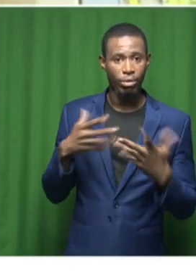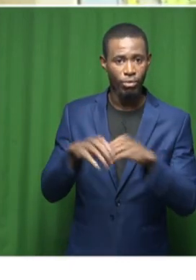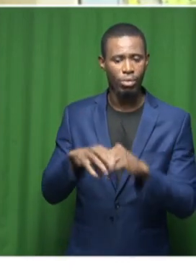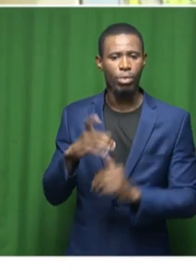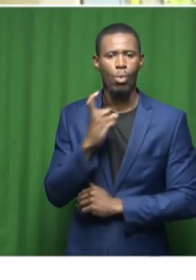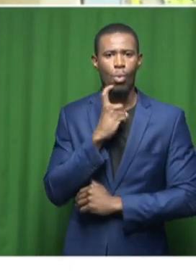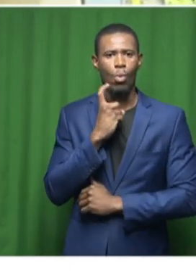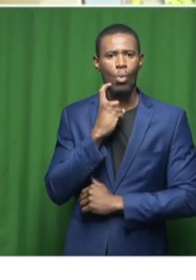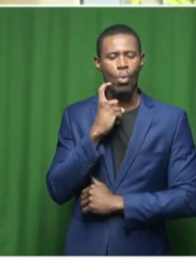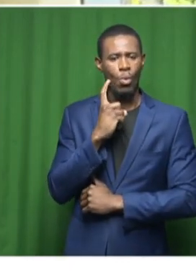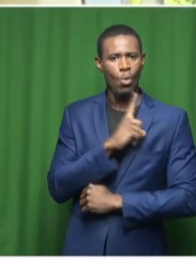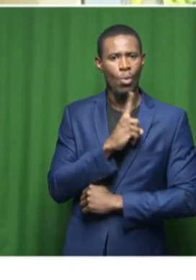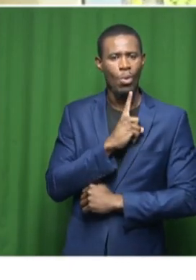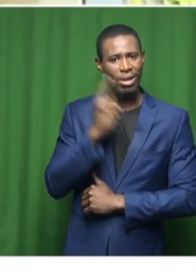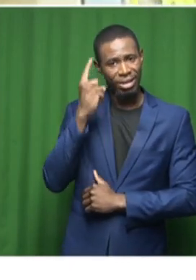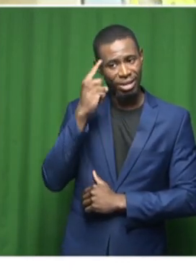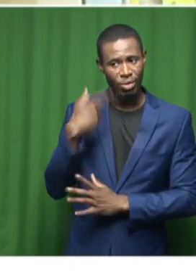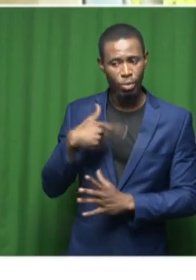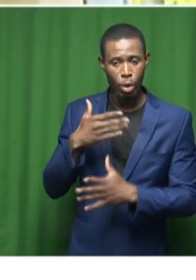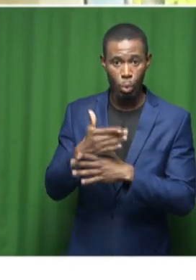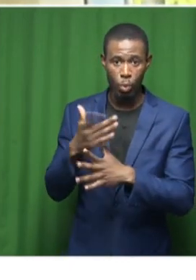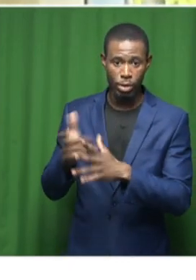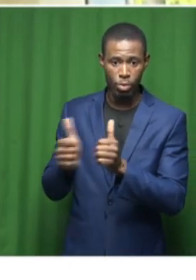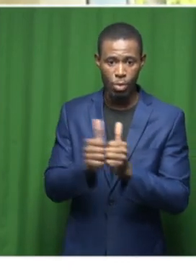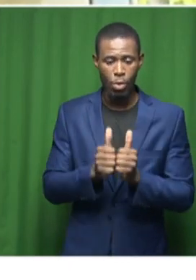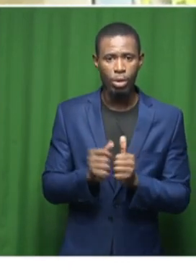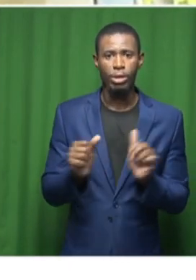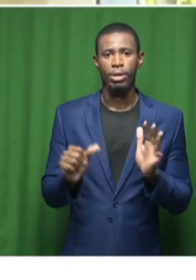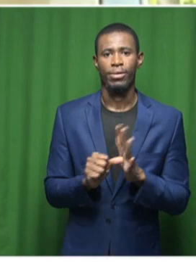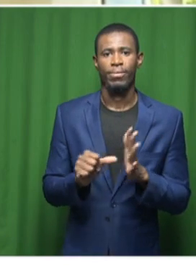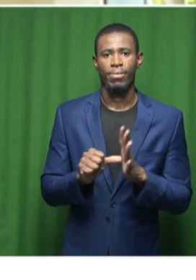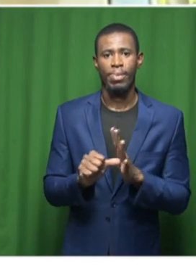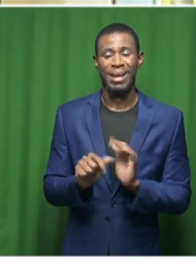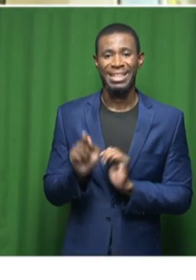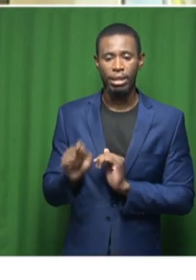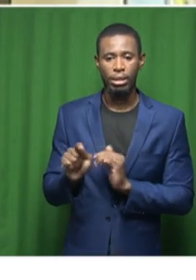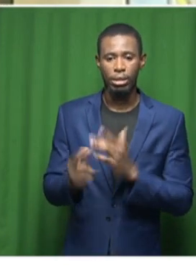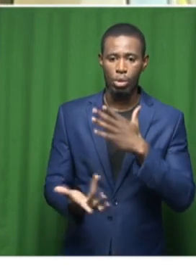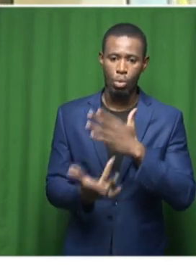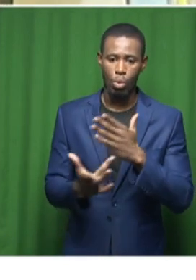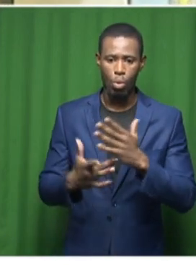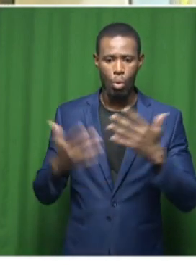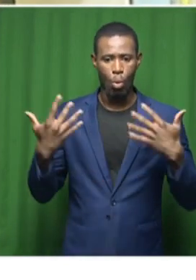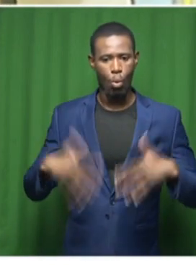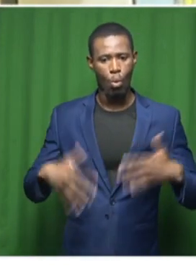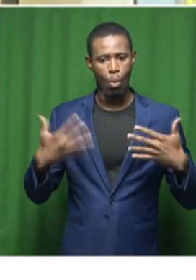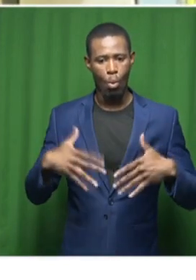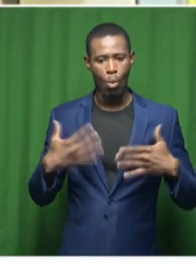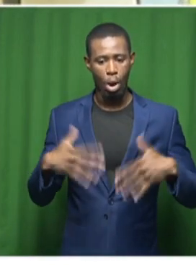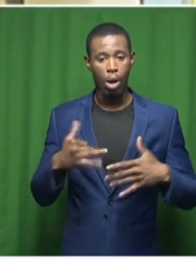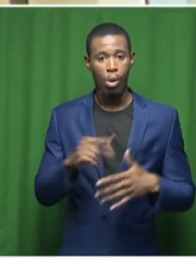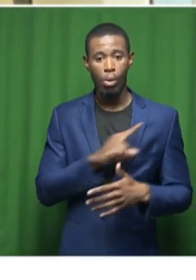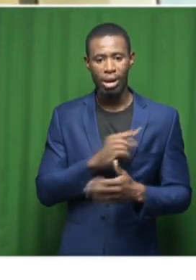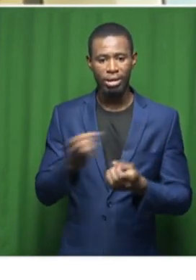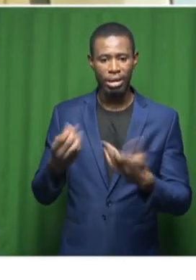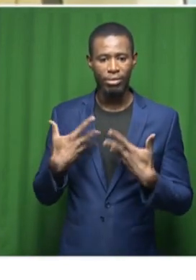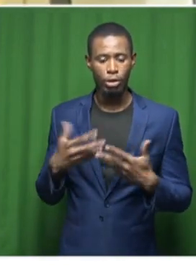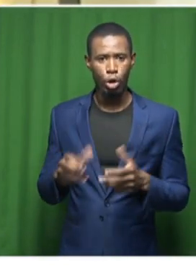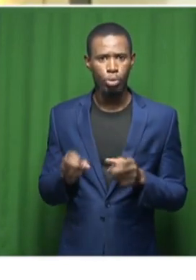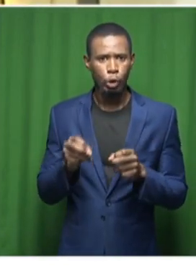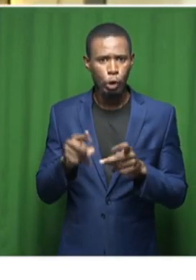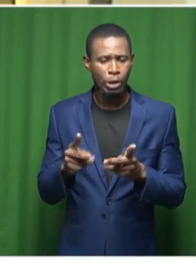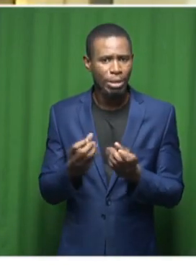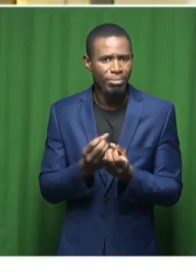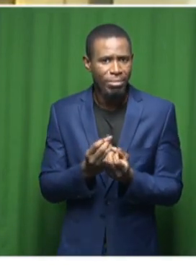collaborative effort. And this technology is phenomenal. I mean, it gives us so many new opportunities